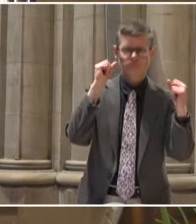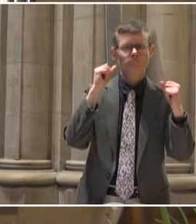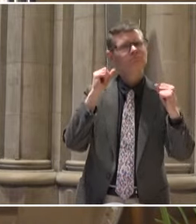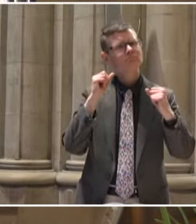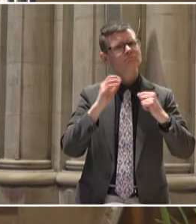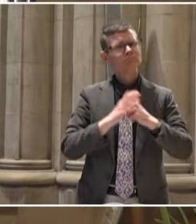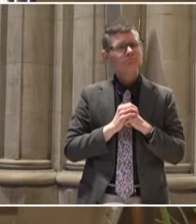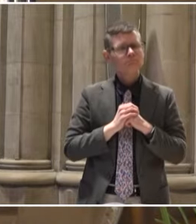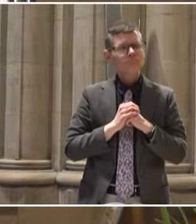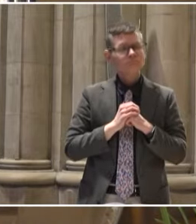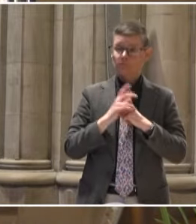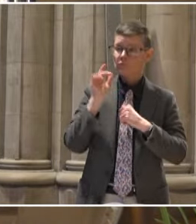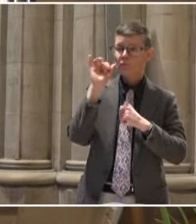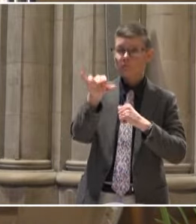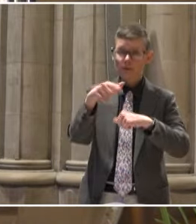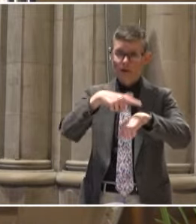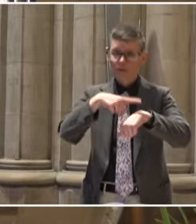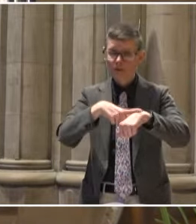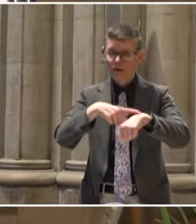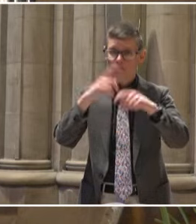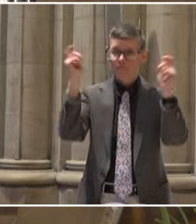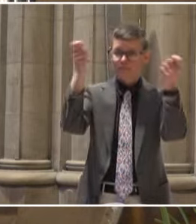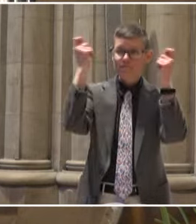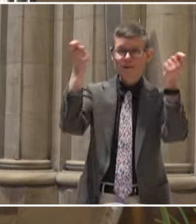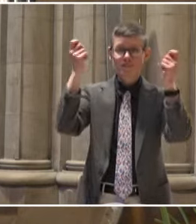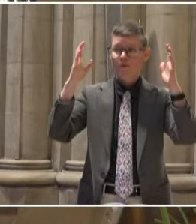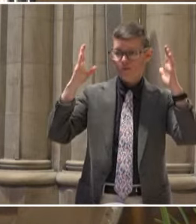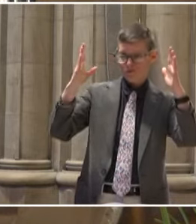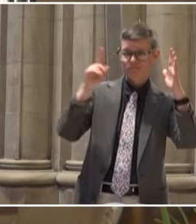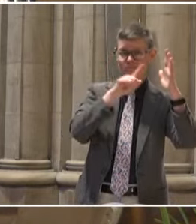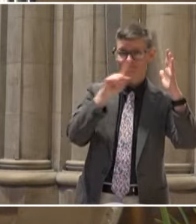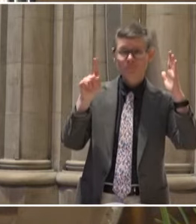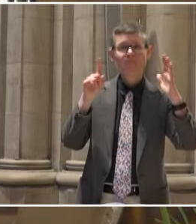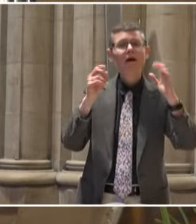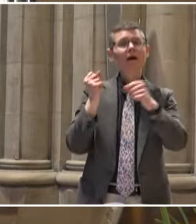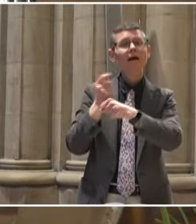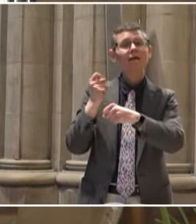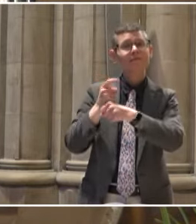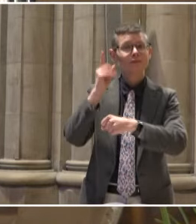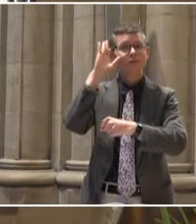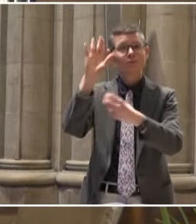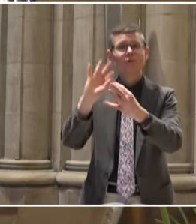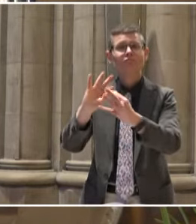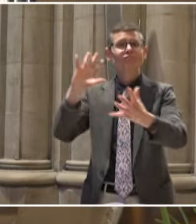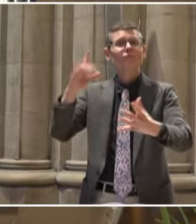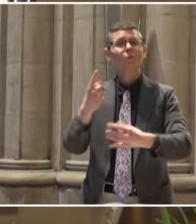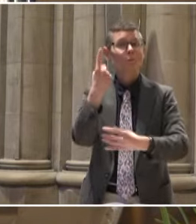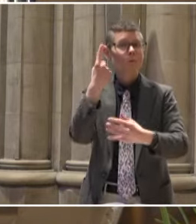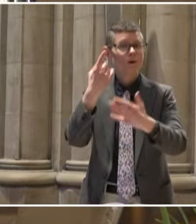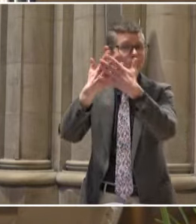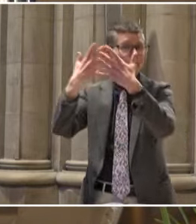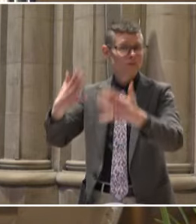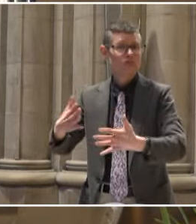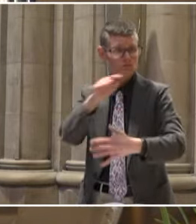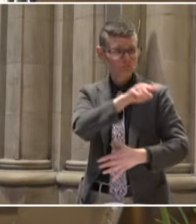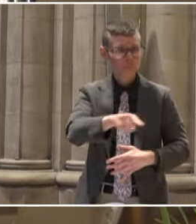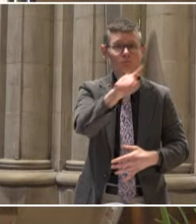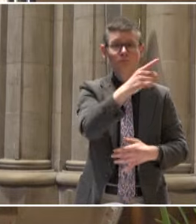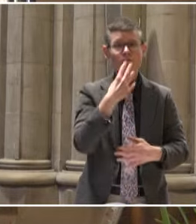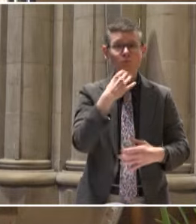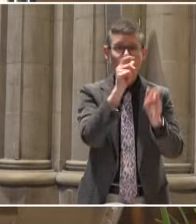Now, at the festival, he used to release a prisoner for them, anyone for whom they